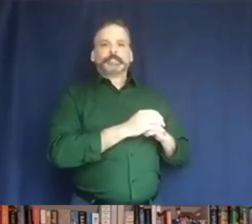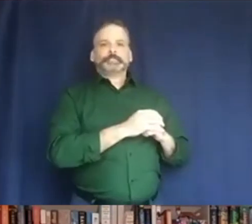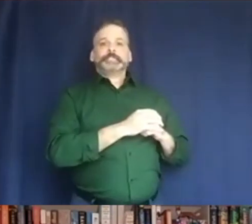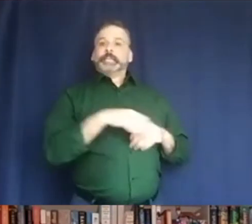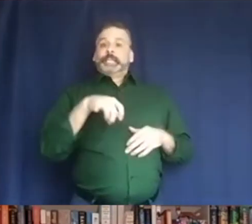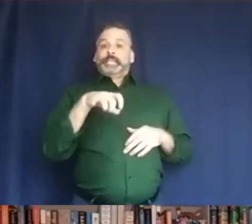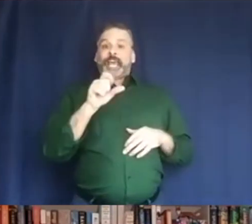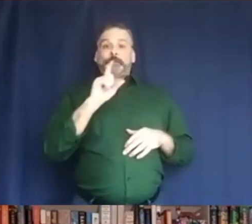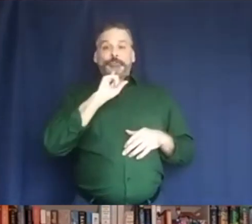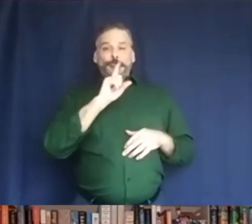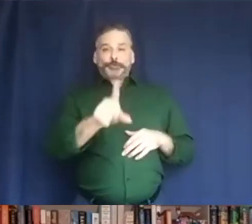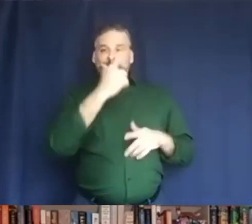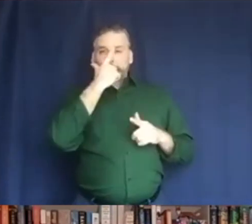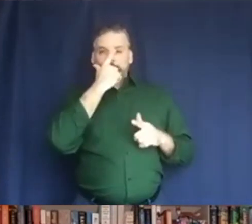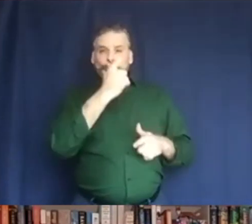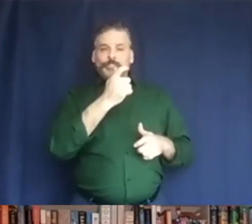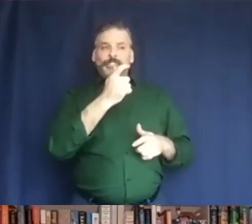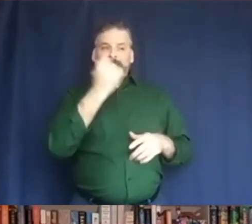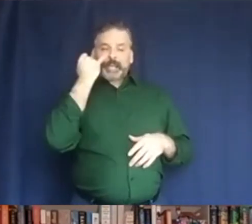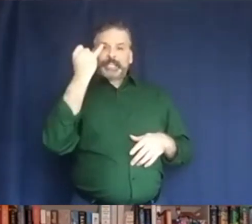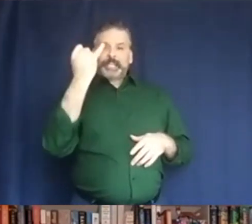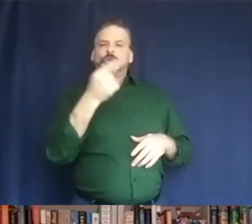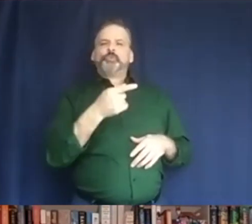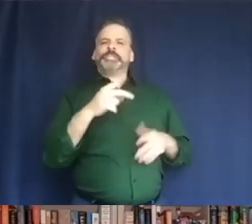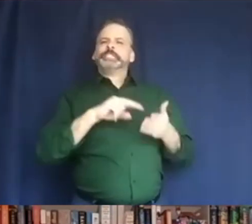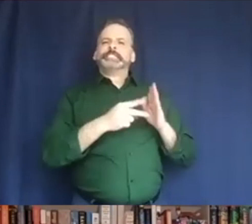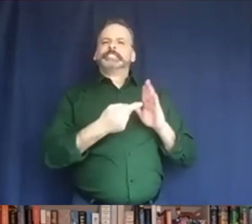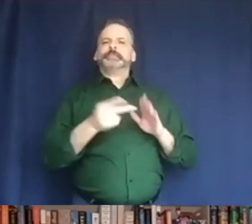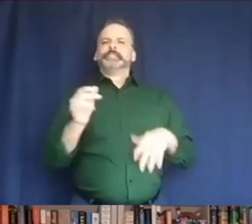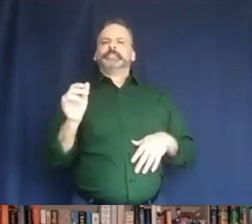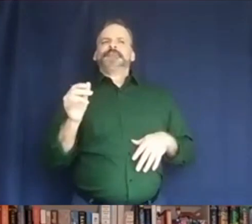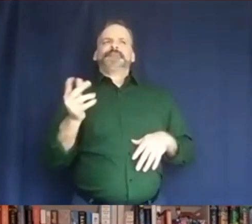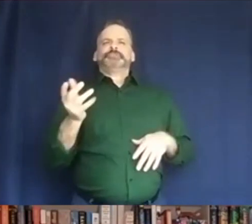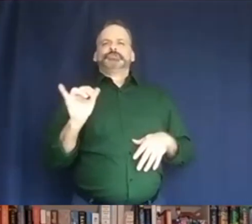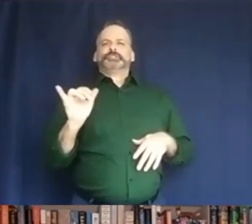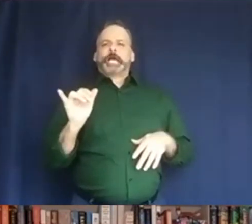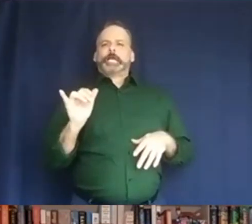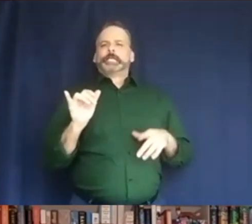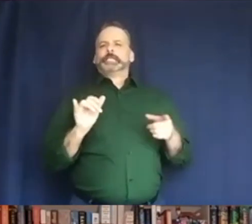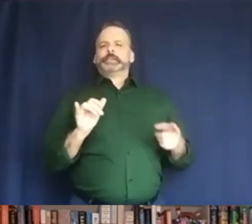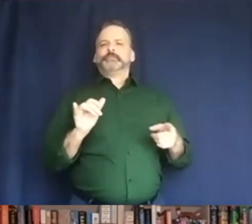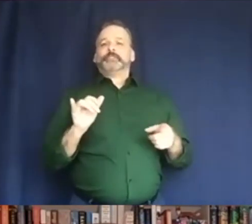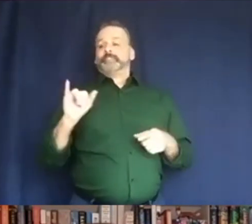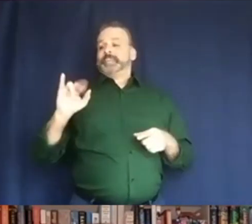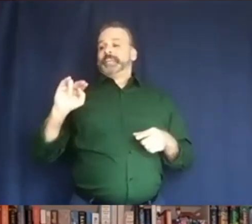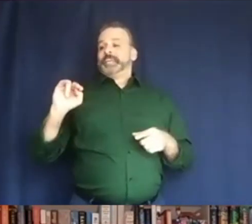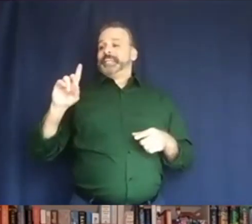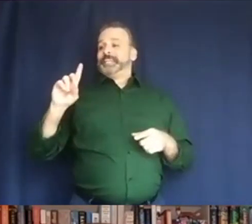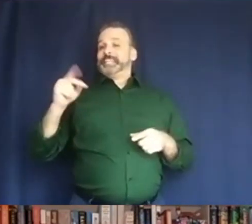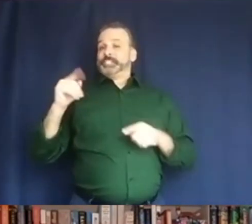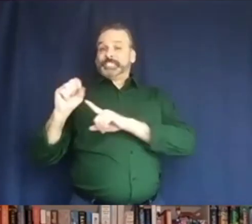And I was really interested in the idea of like, oh, what does it mean to kind of reclaim this indigenous Taiwanese mythology that very much